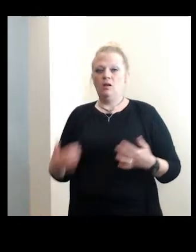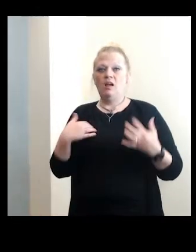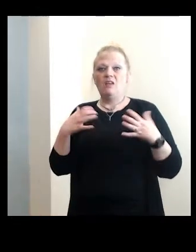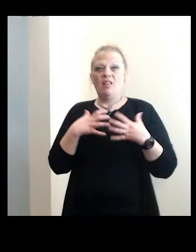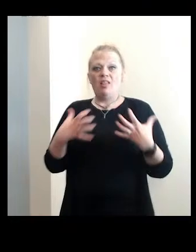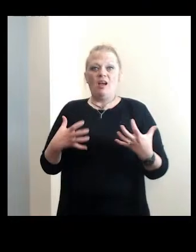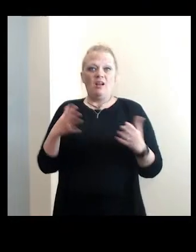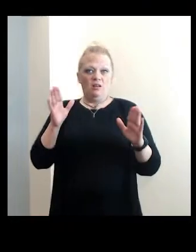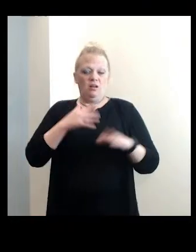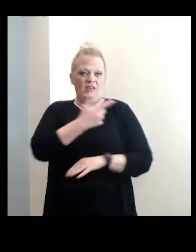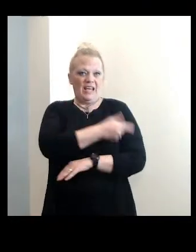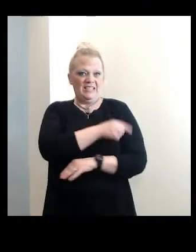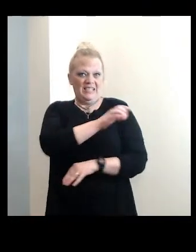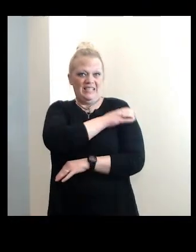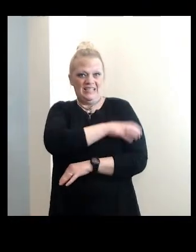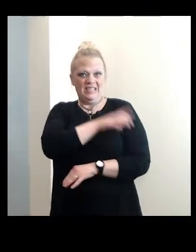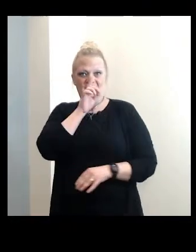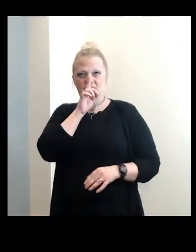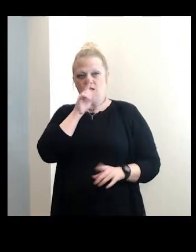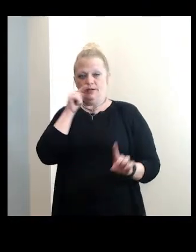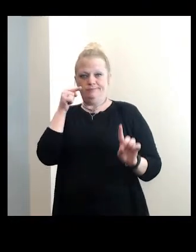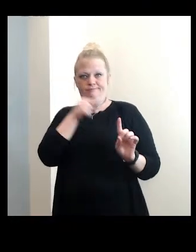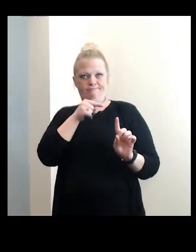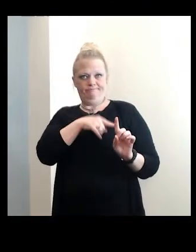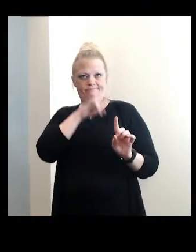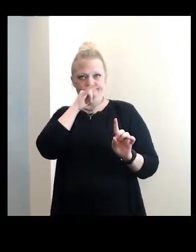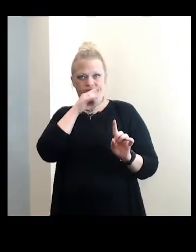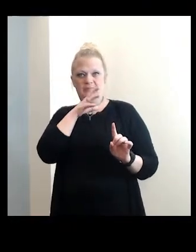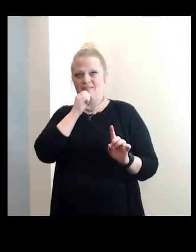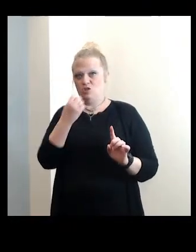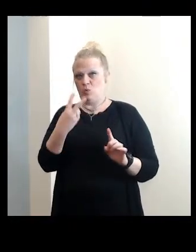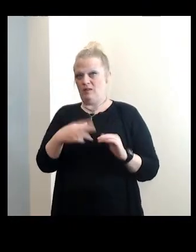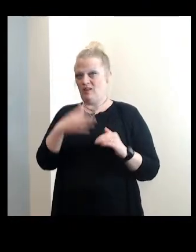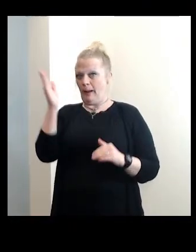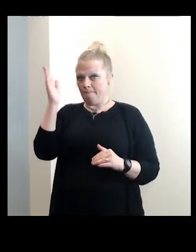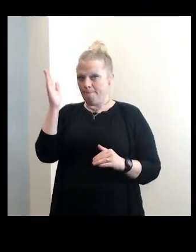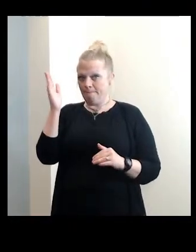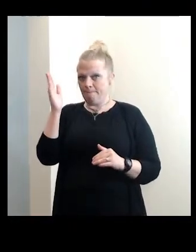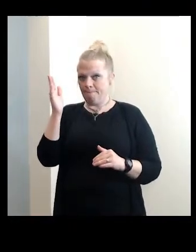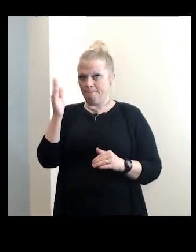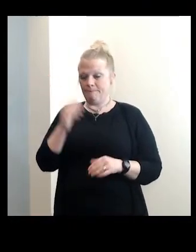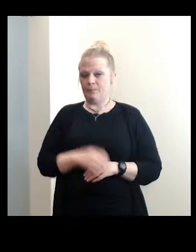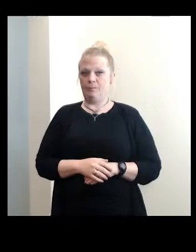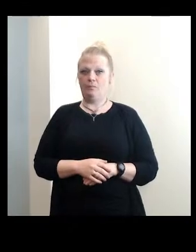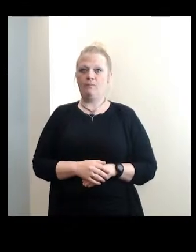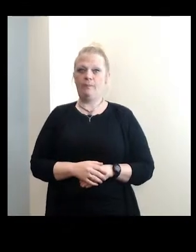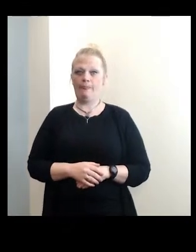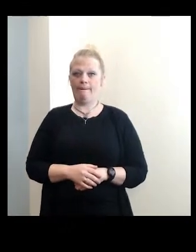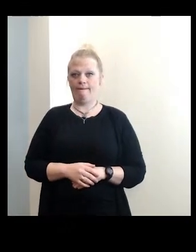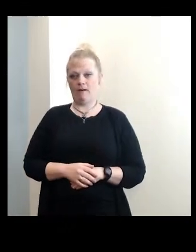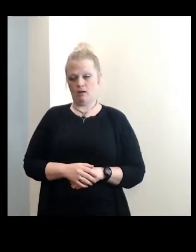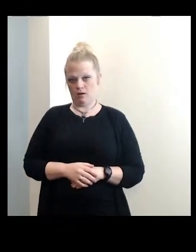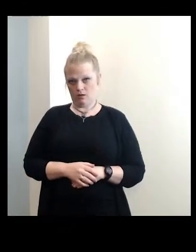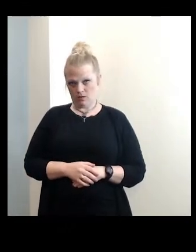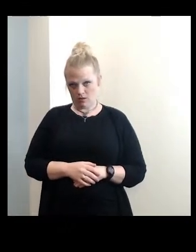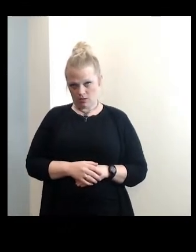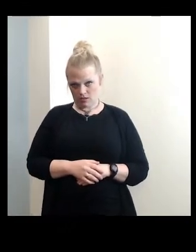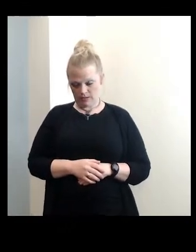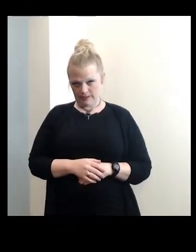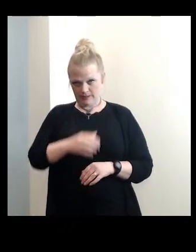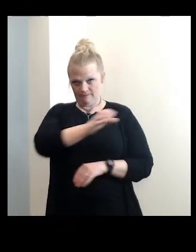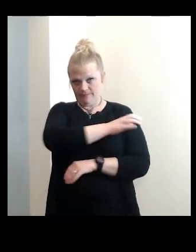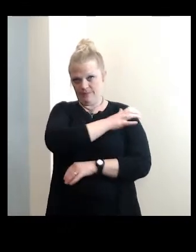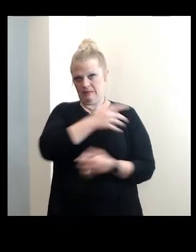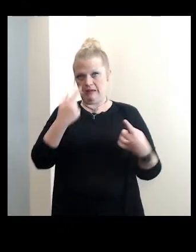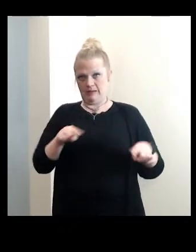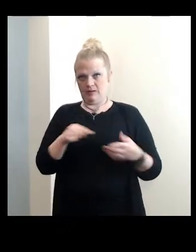that we are really targeting kids that are 12 and up to get vaccinated. We have vaccine clinics